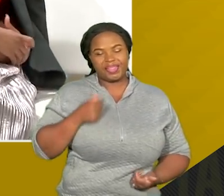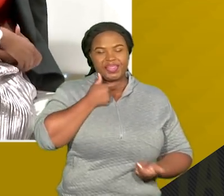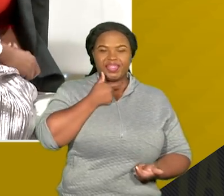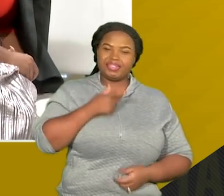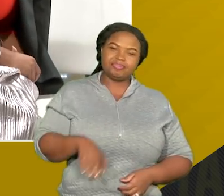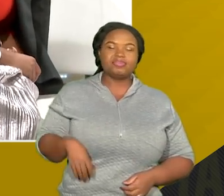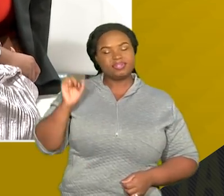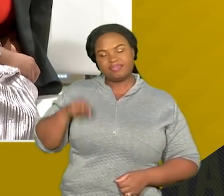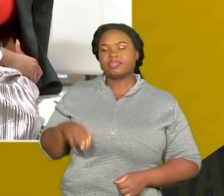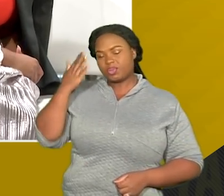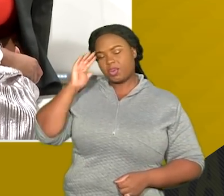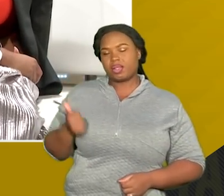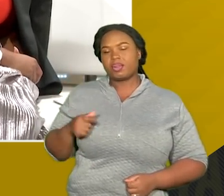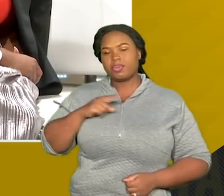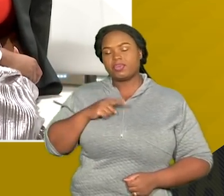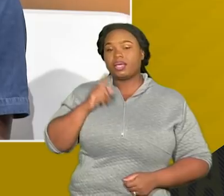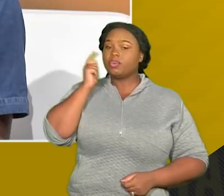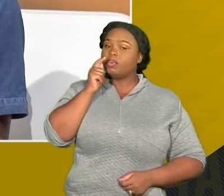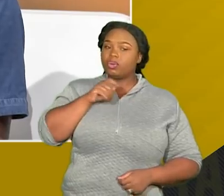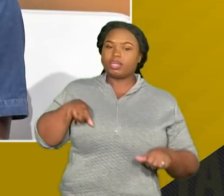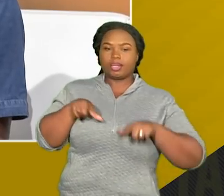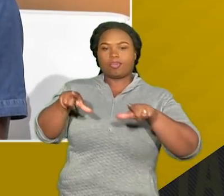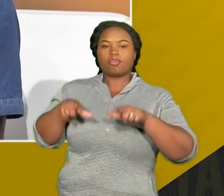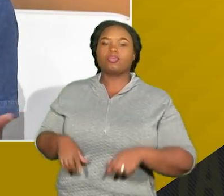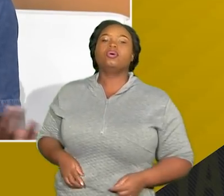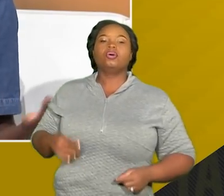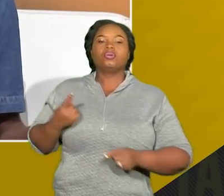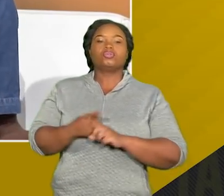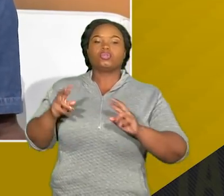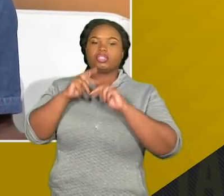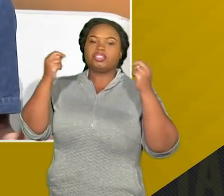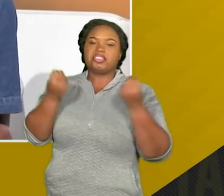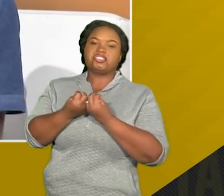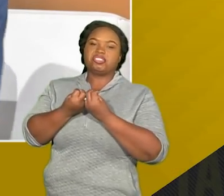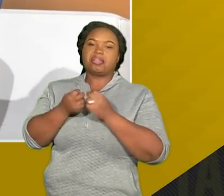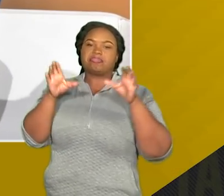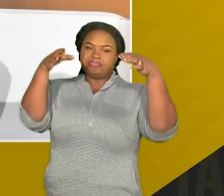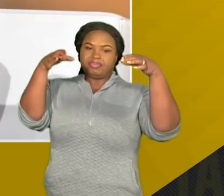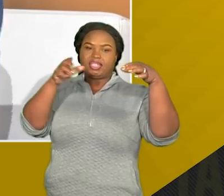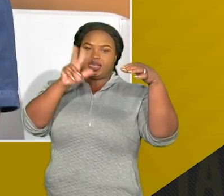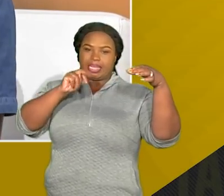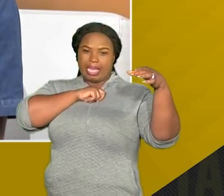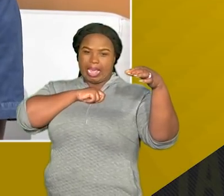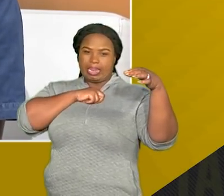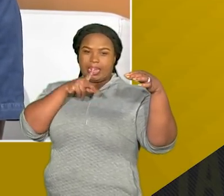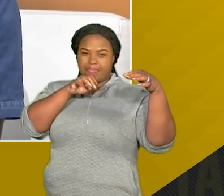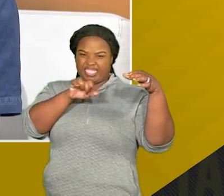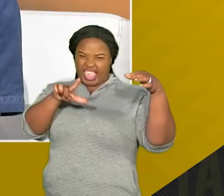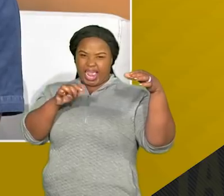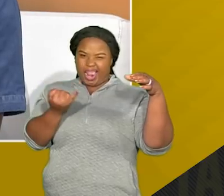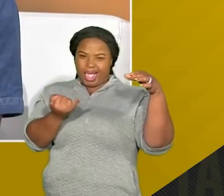We all know. Yeah. I think when it comes to Buloi, call him Popo, we are at the National First Division. KZN on the other hand, keep PSL. Keep